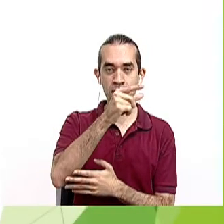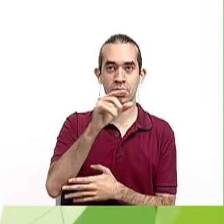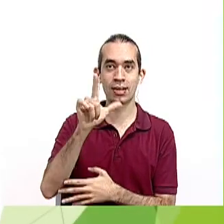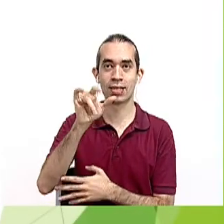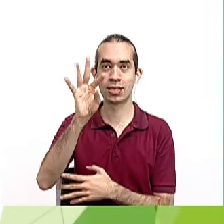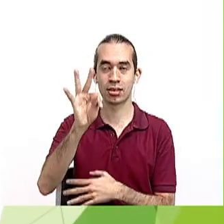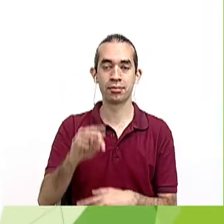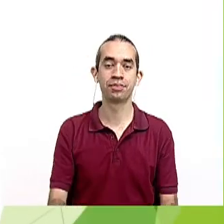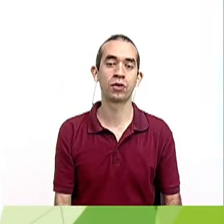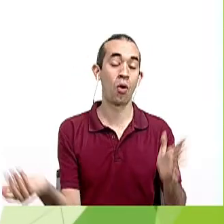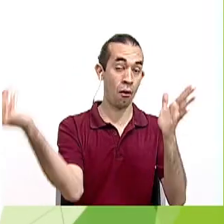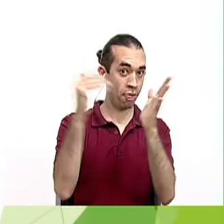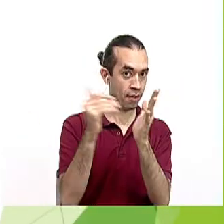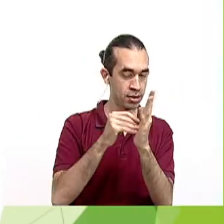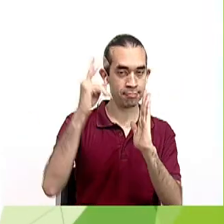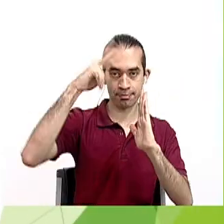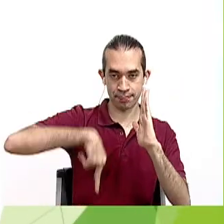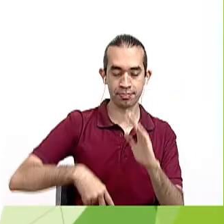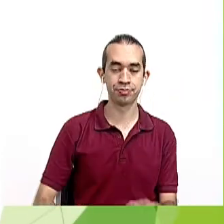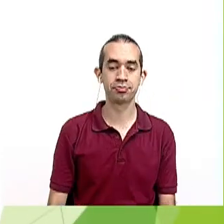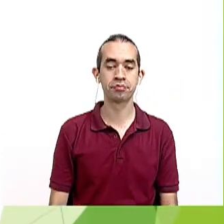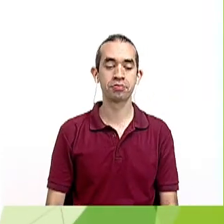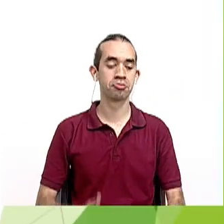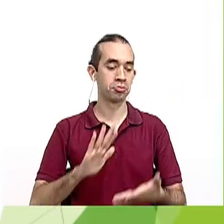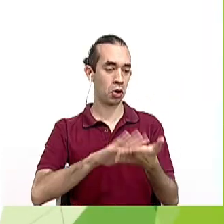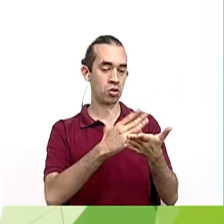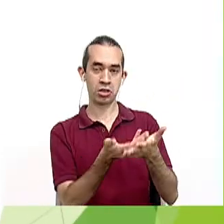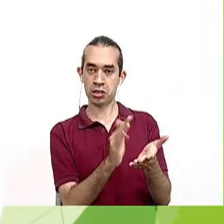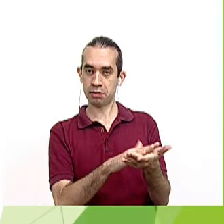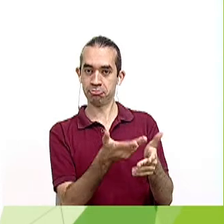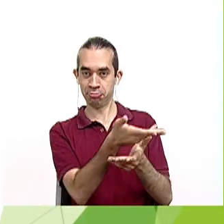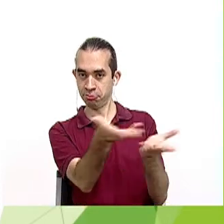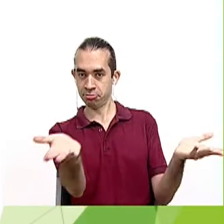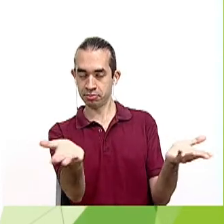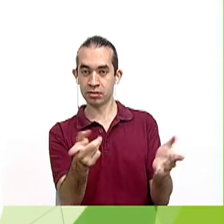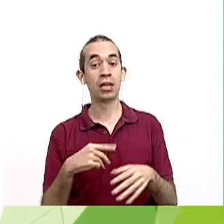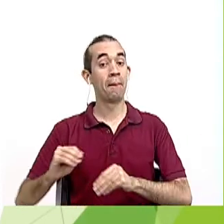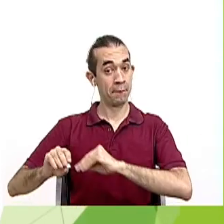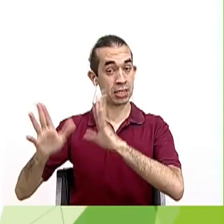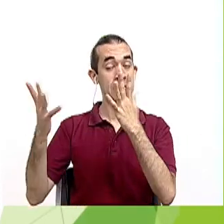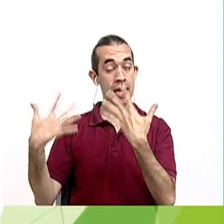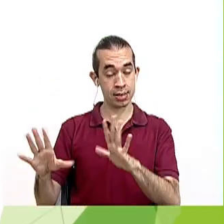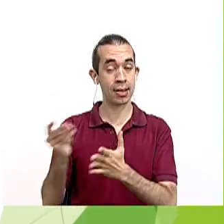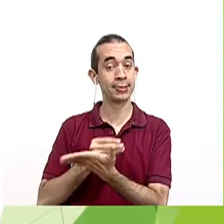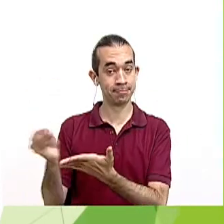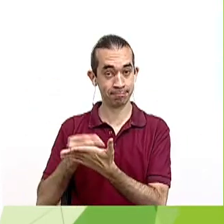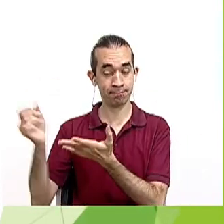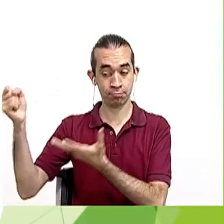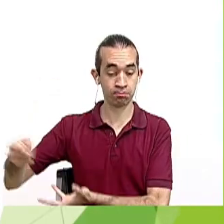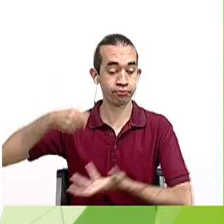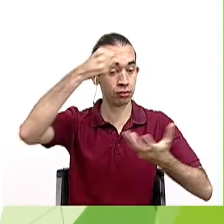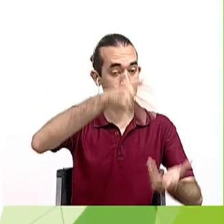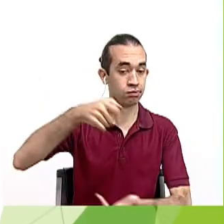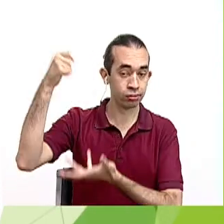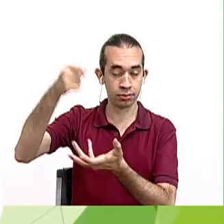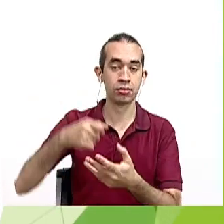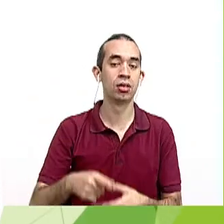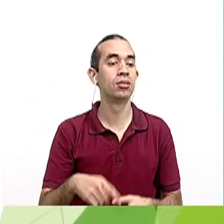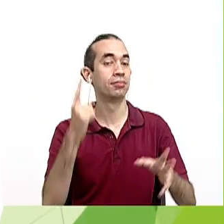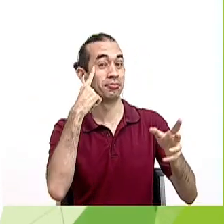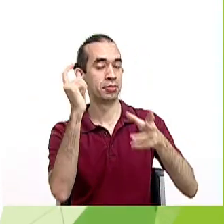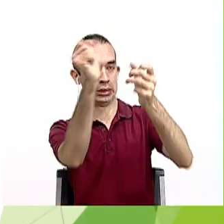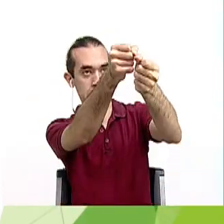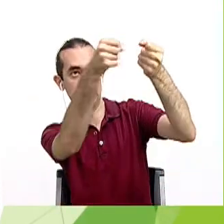Okay, this is my kitchen. We went shopping in the morning. There are 8 apples in